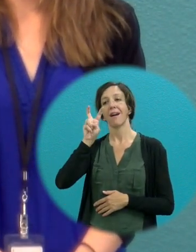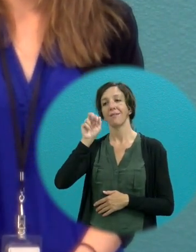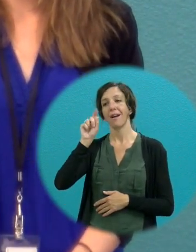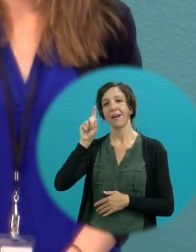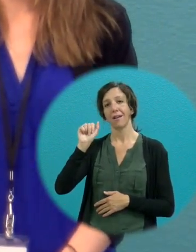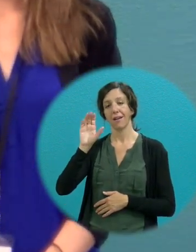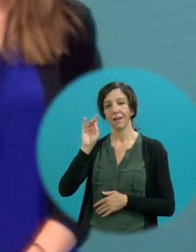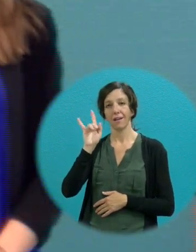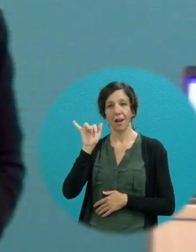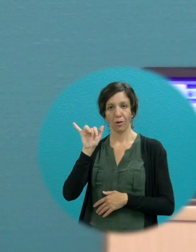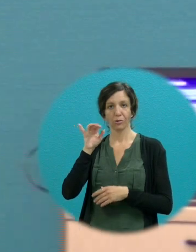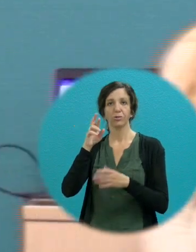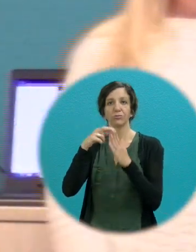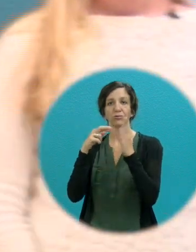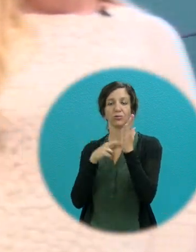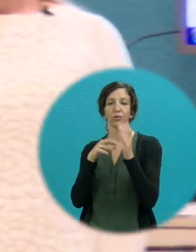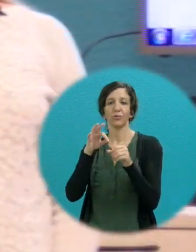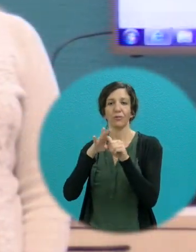Welcome.